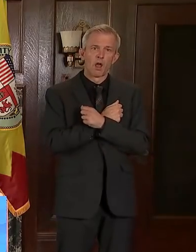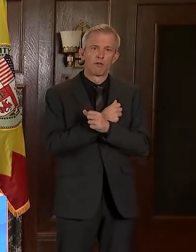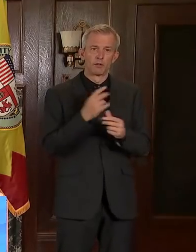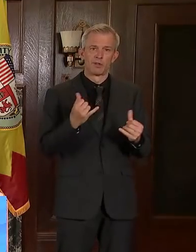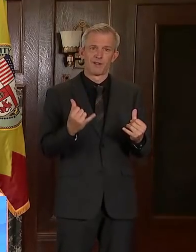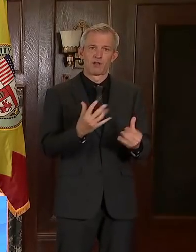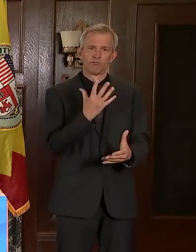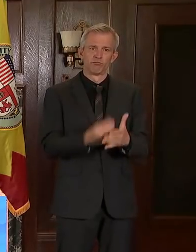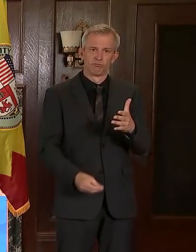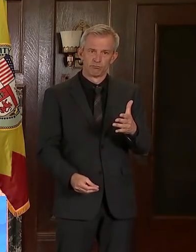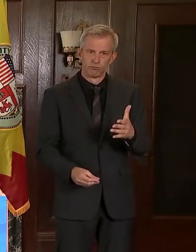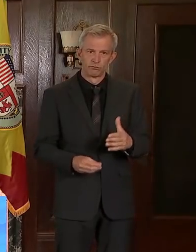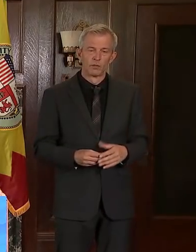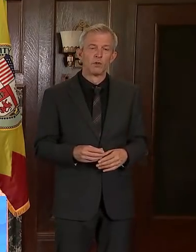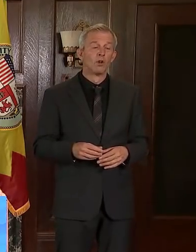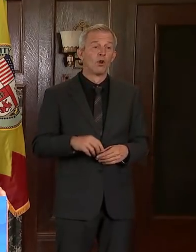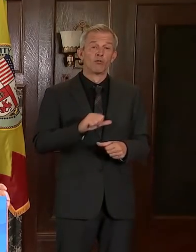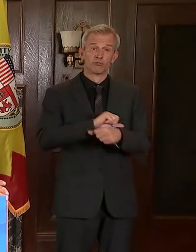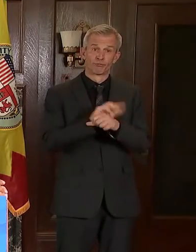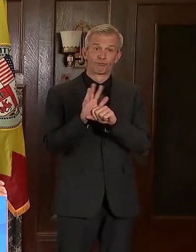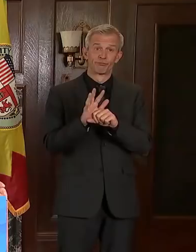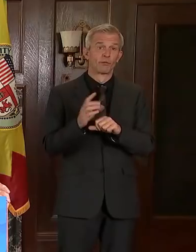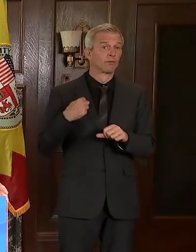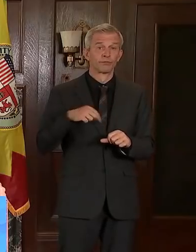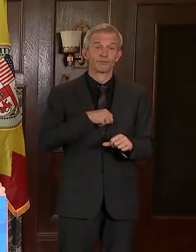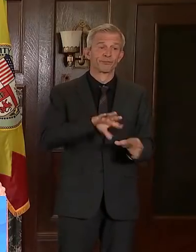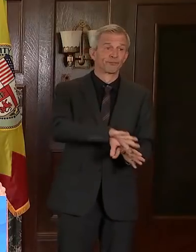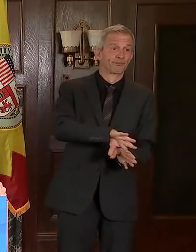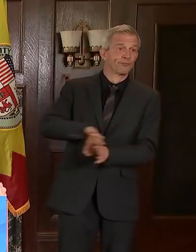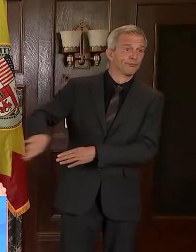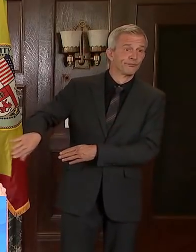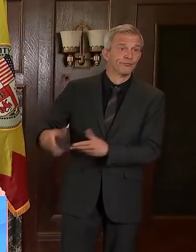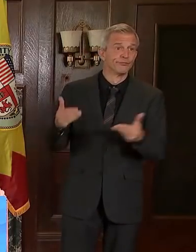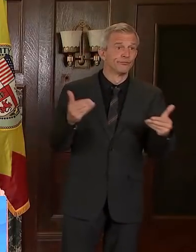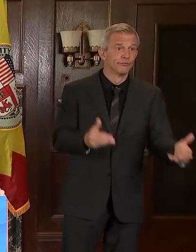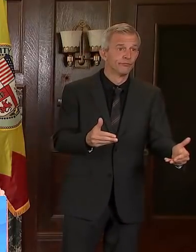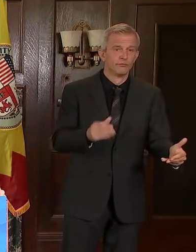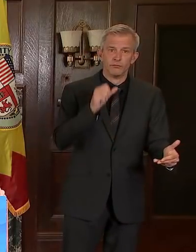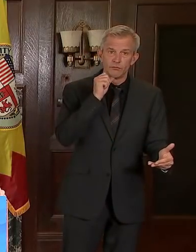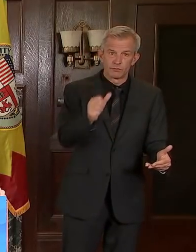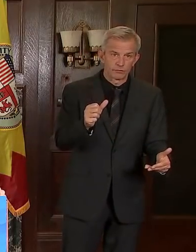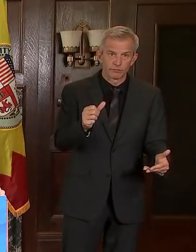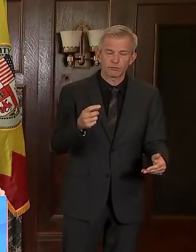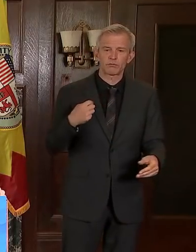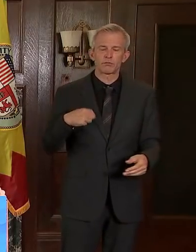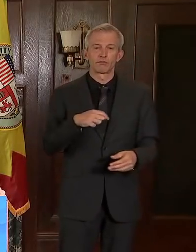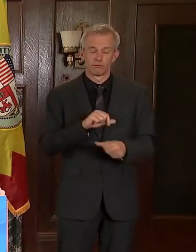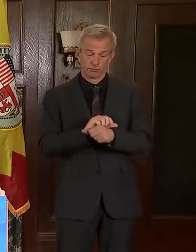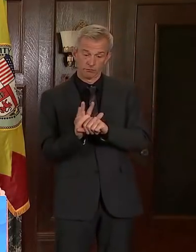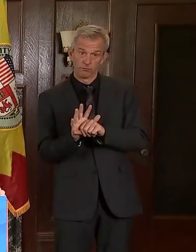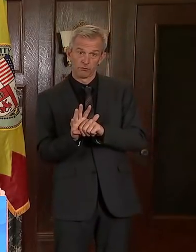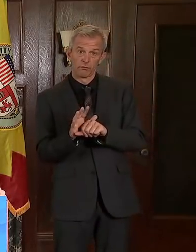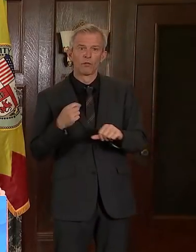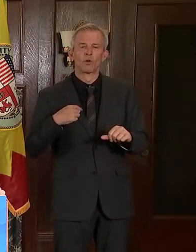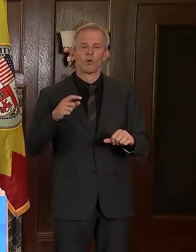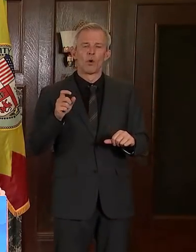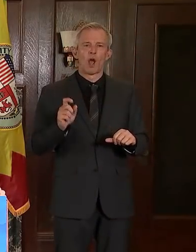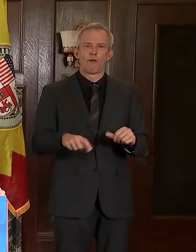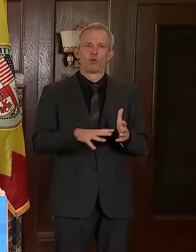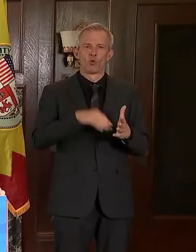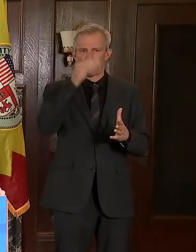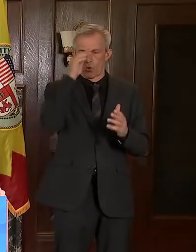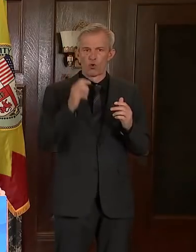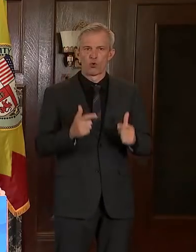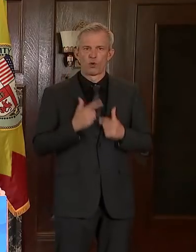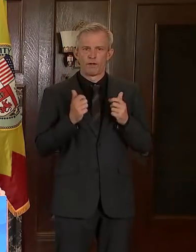moving beyond COVID-19. As I keep saying, we are learning how to live with it. I know none of us want to, but we have no